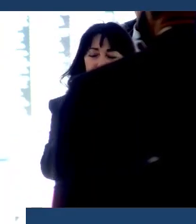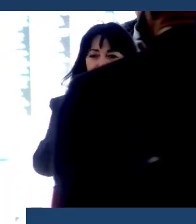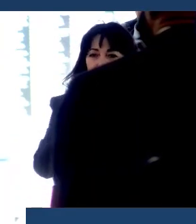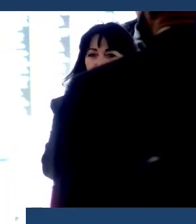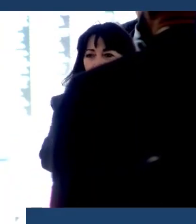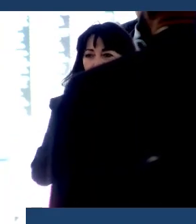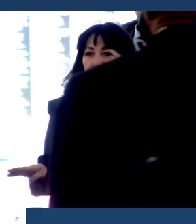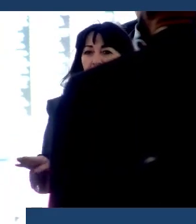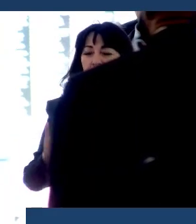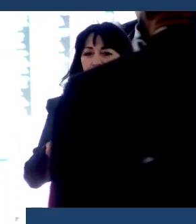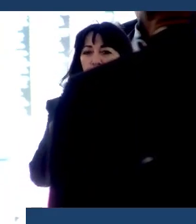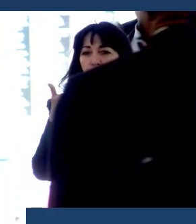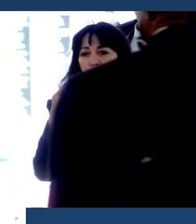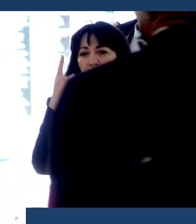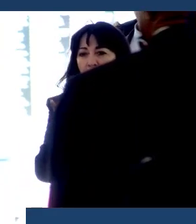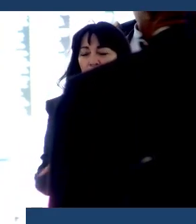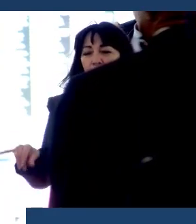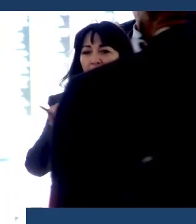provide for the common defense,